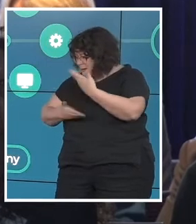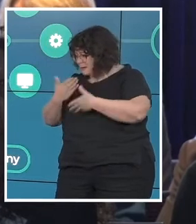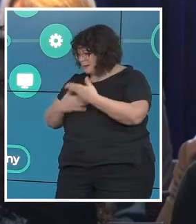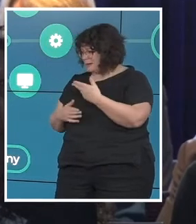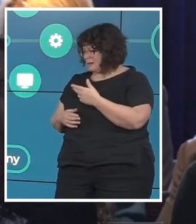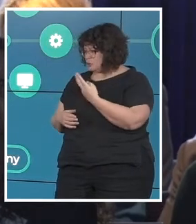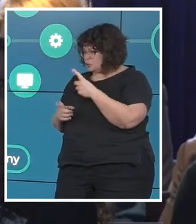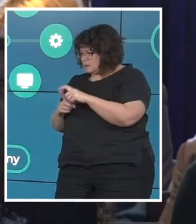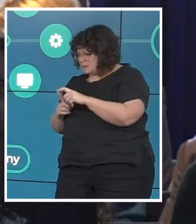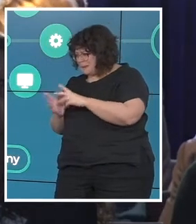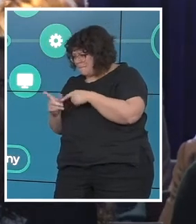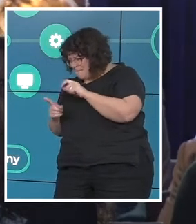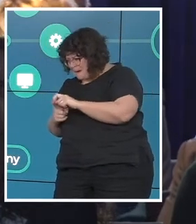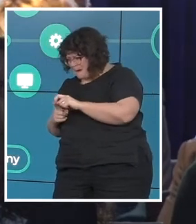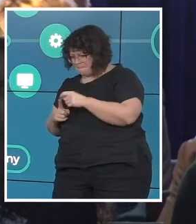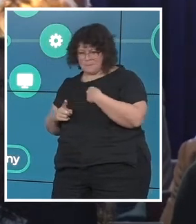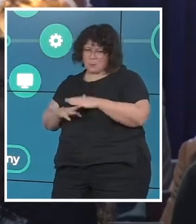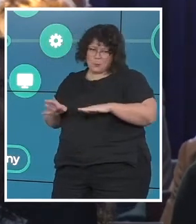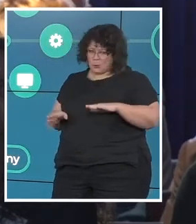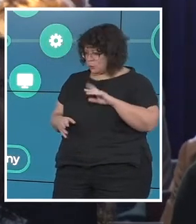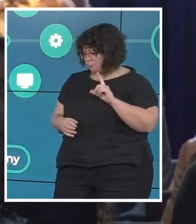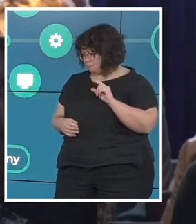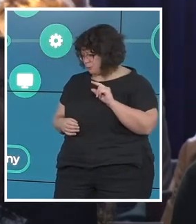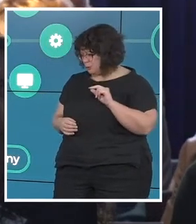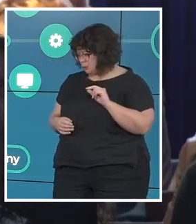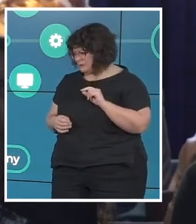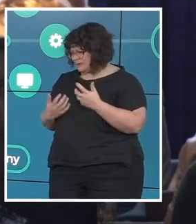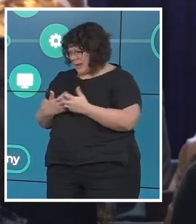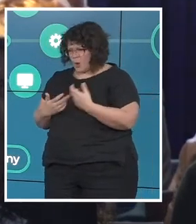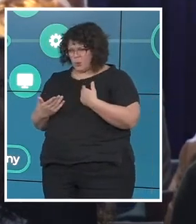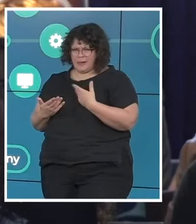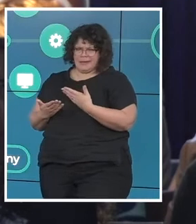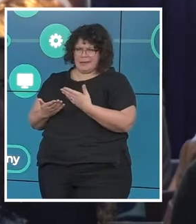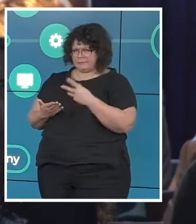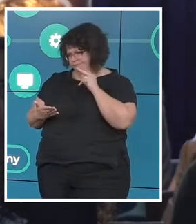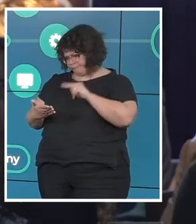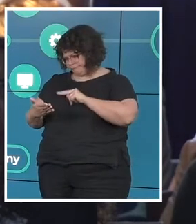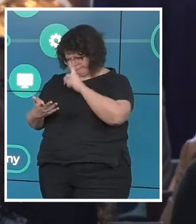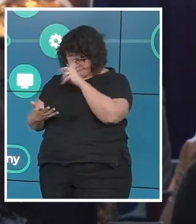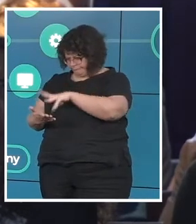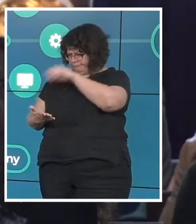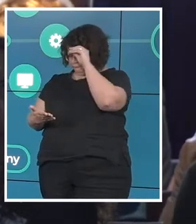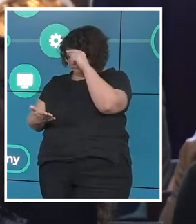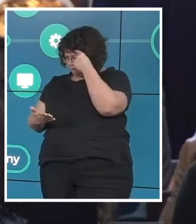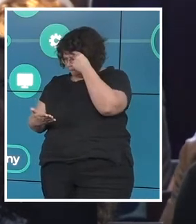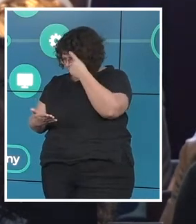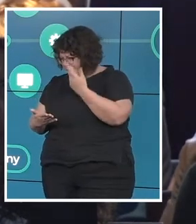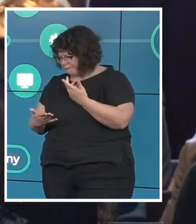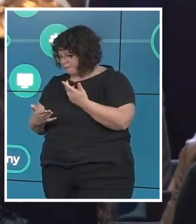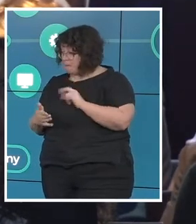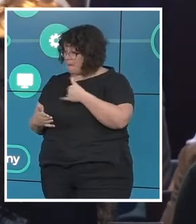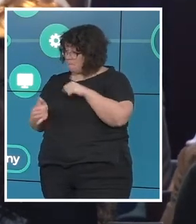not a problem for you, because maybe your brain works differently. Now, just keep that thought. So I've worked